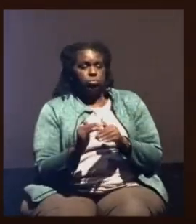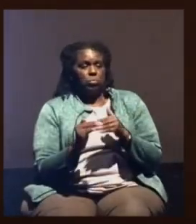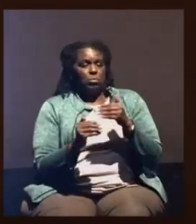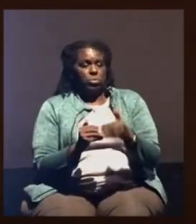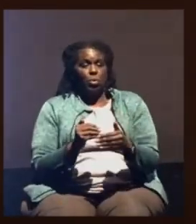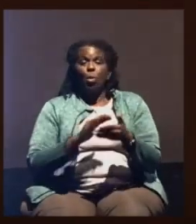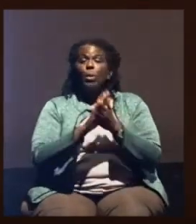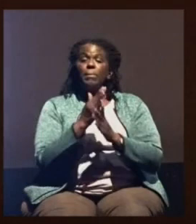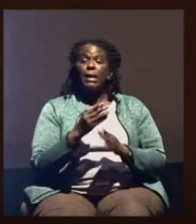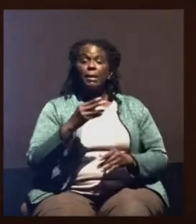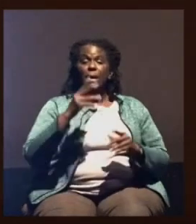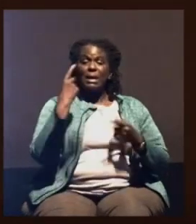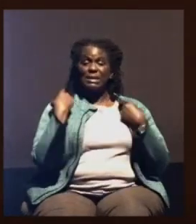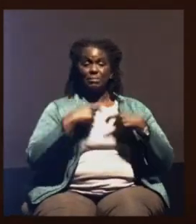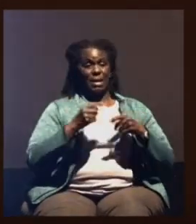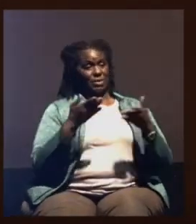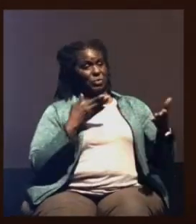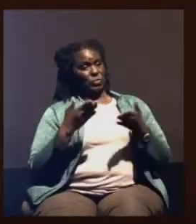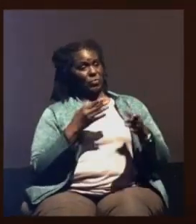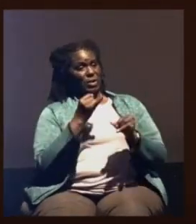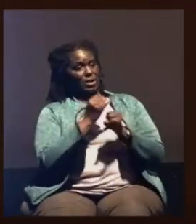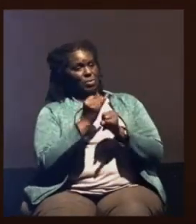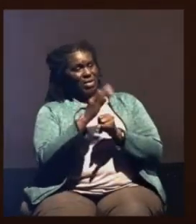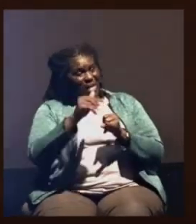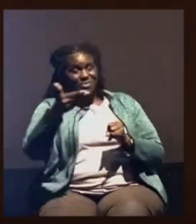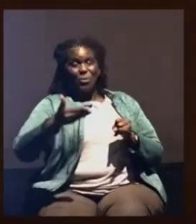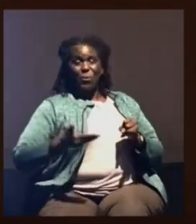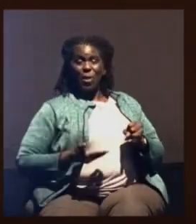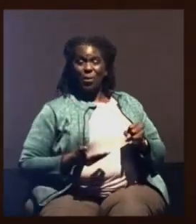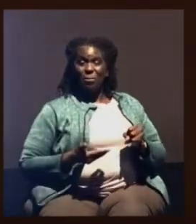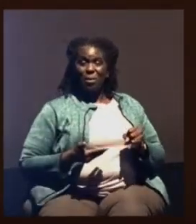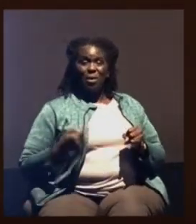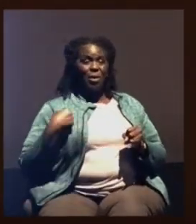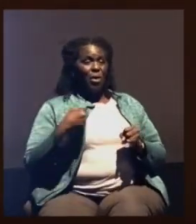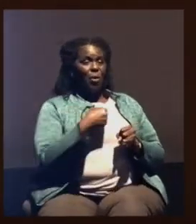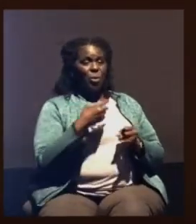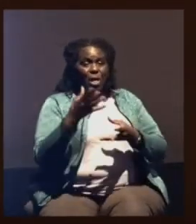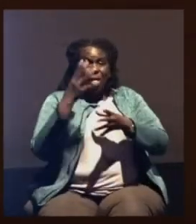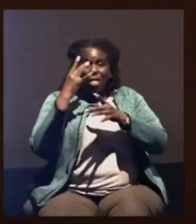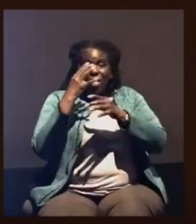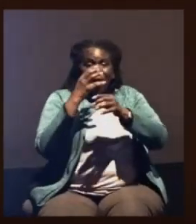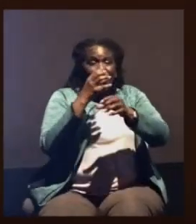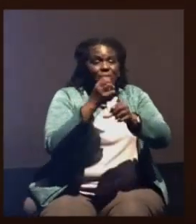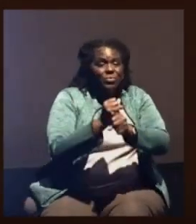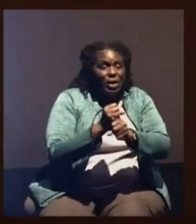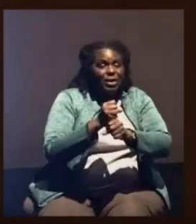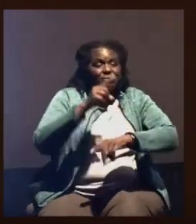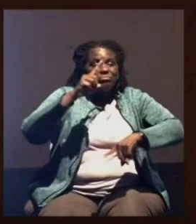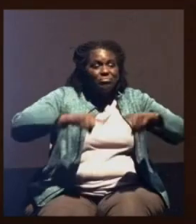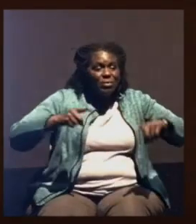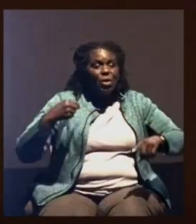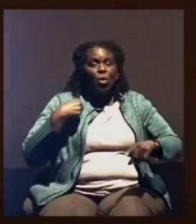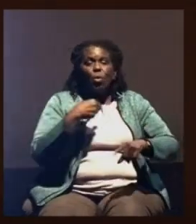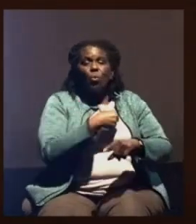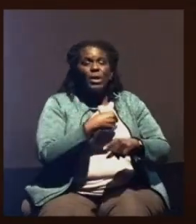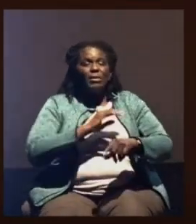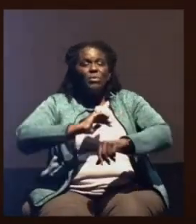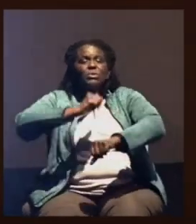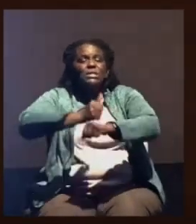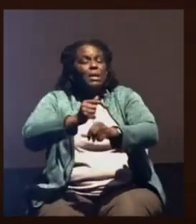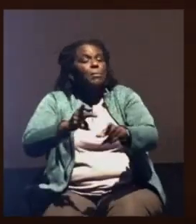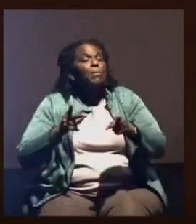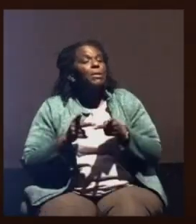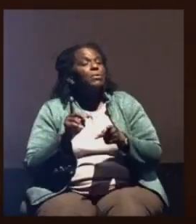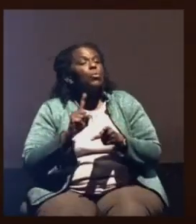Hispanic serving institution. That's a welcoming. We got it to attract the talent pool, the diverse talent pool. We've got to make it a place where they want to